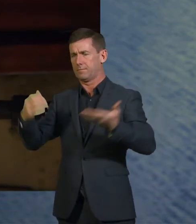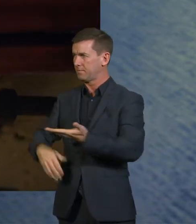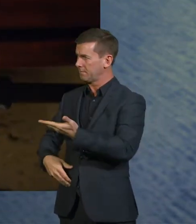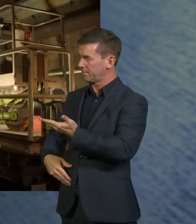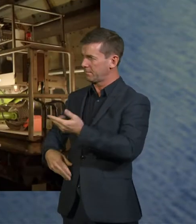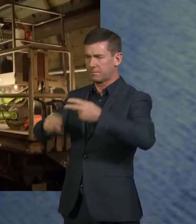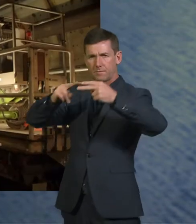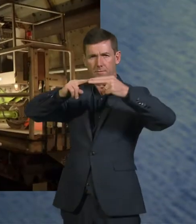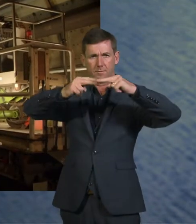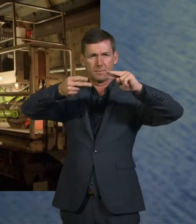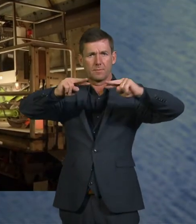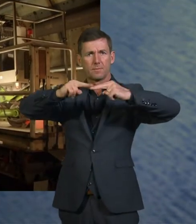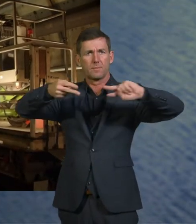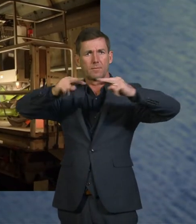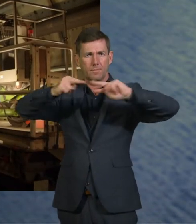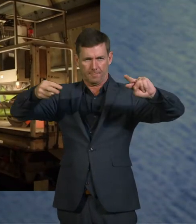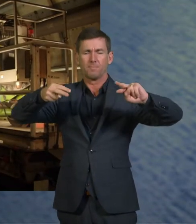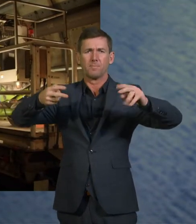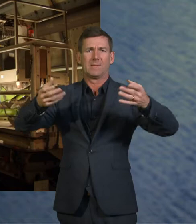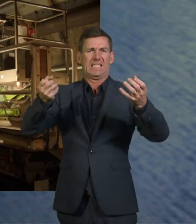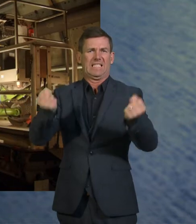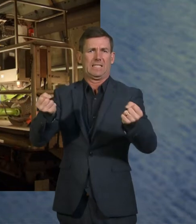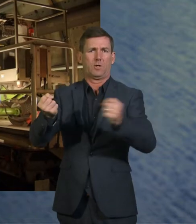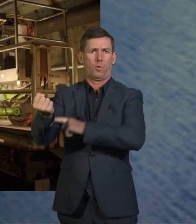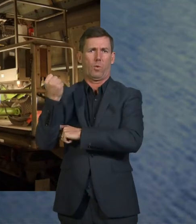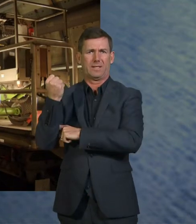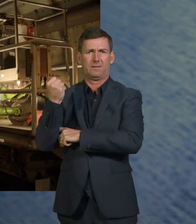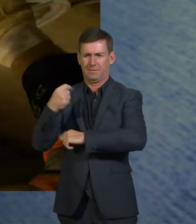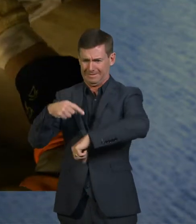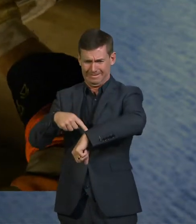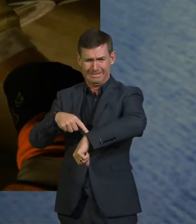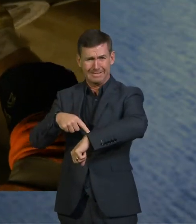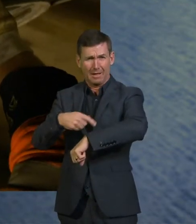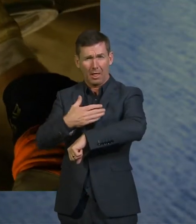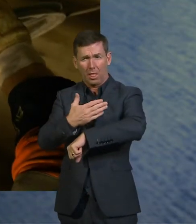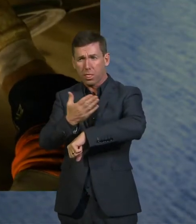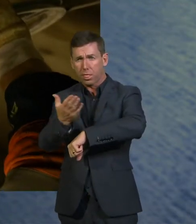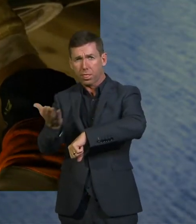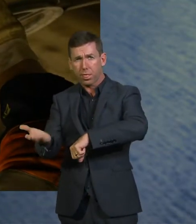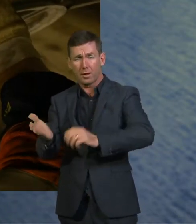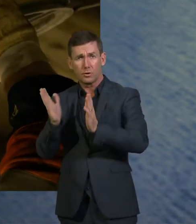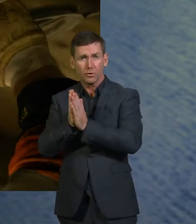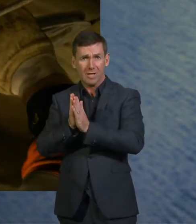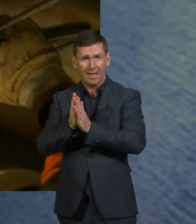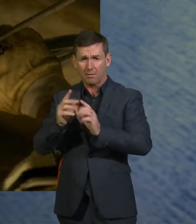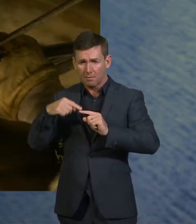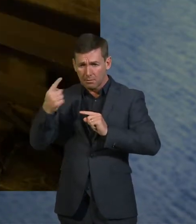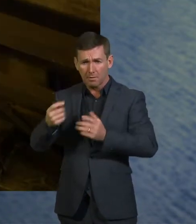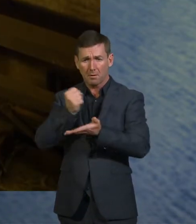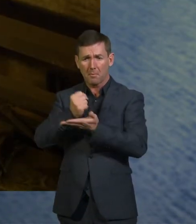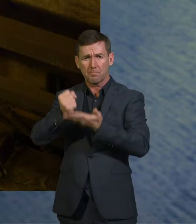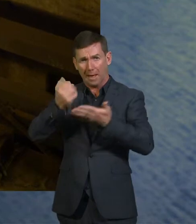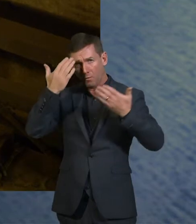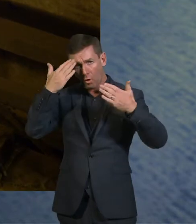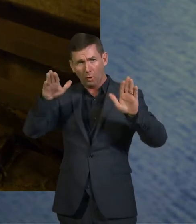weight. As the clock ticks by, Sunday turns into Bank Holiday Monday. It's now the 6th of May, the Channel Tunnel's